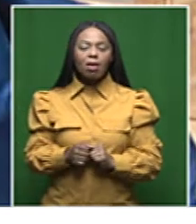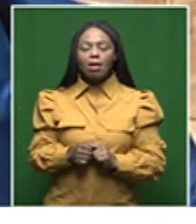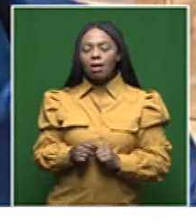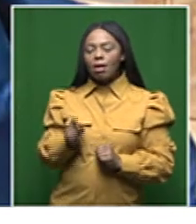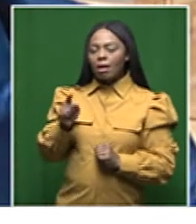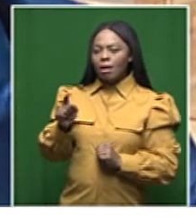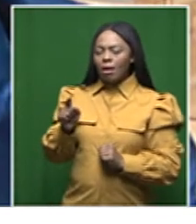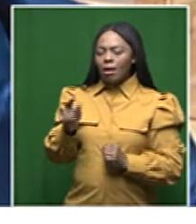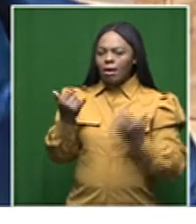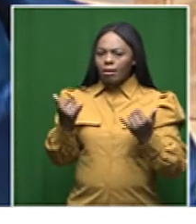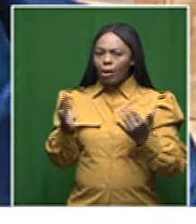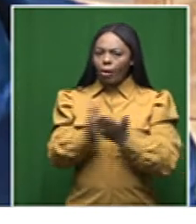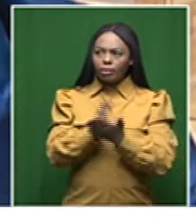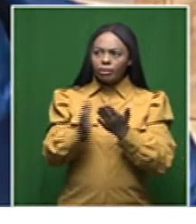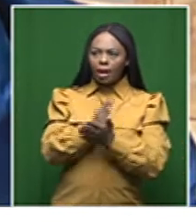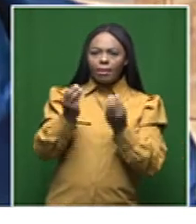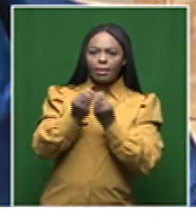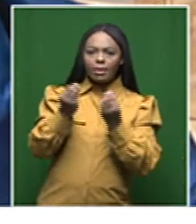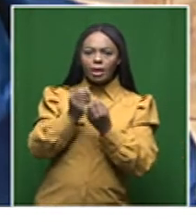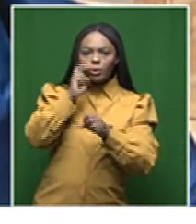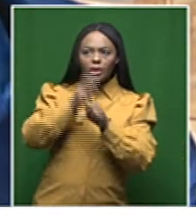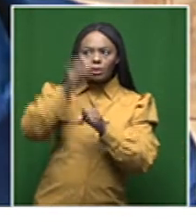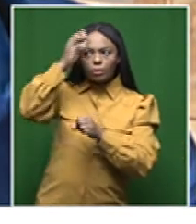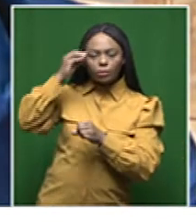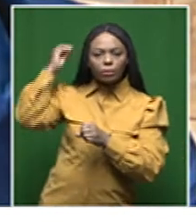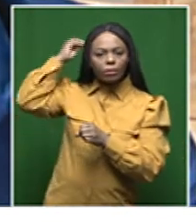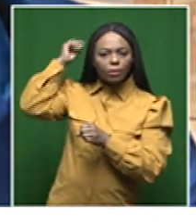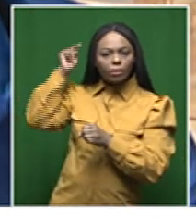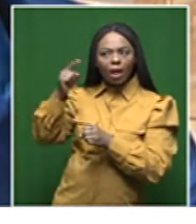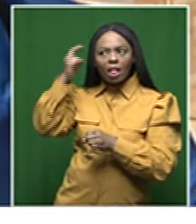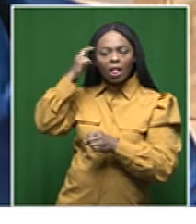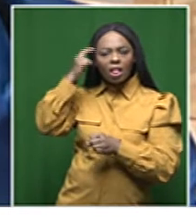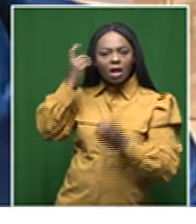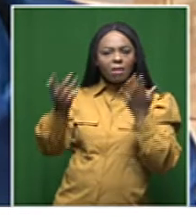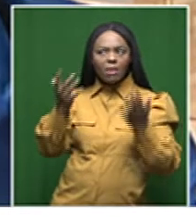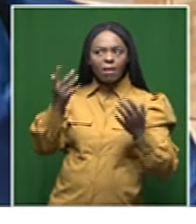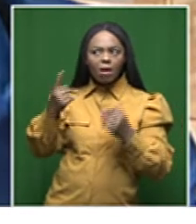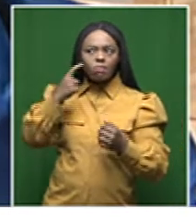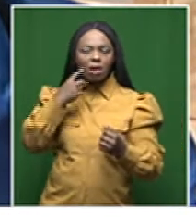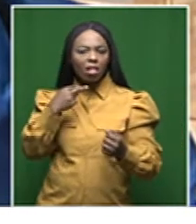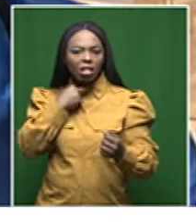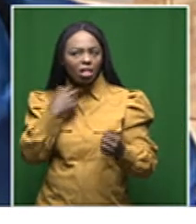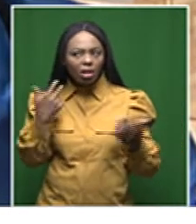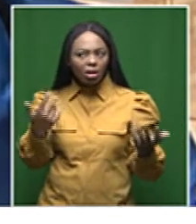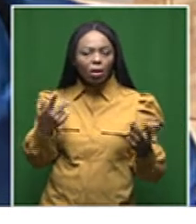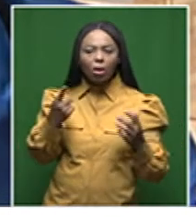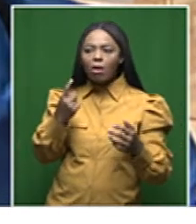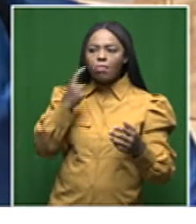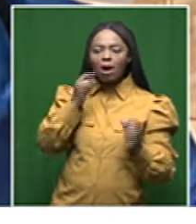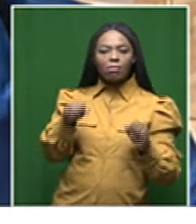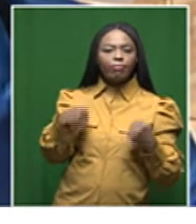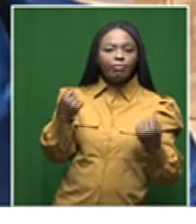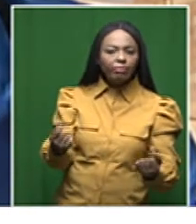flags or things that people need to be on the lookout for with respect to, thinking that they might be infertile or finding out they're infertile? I think the issue comes